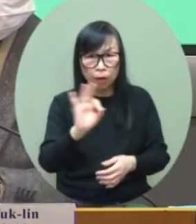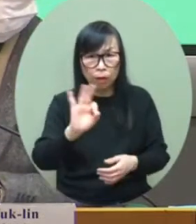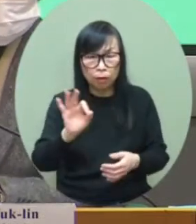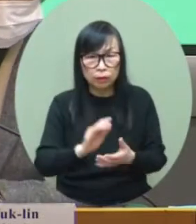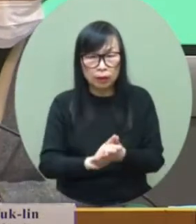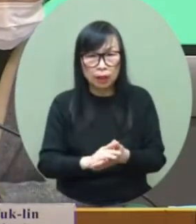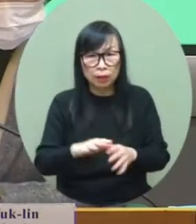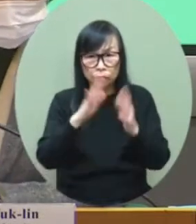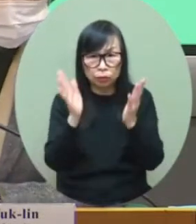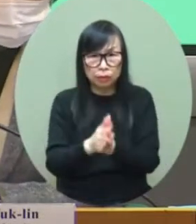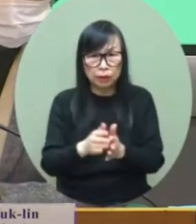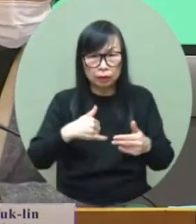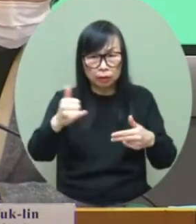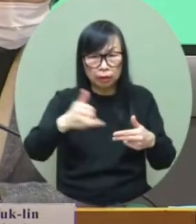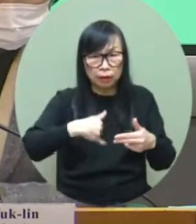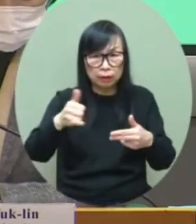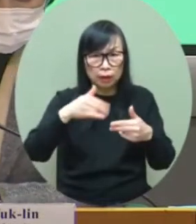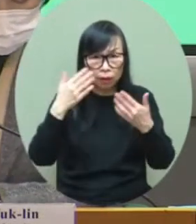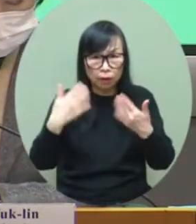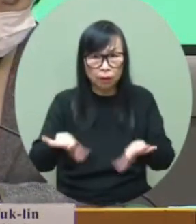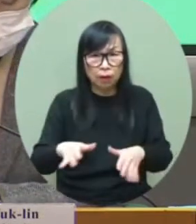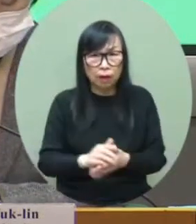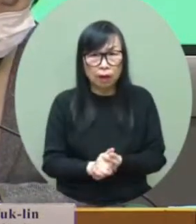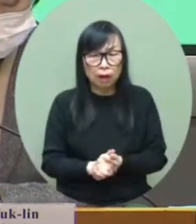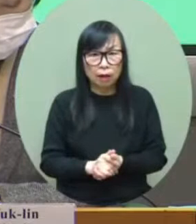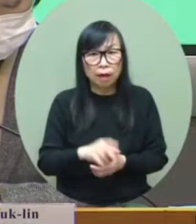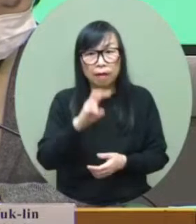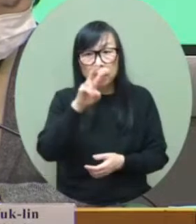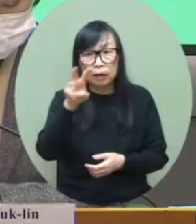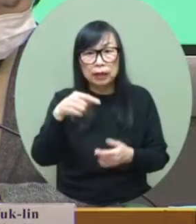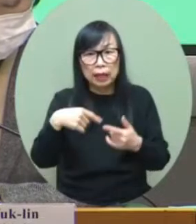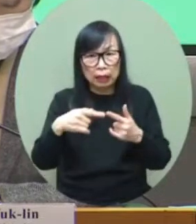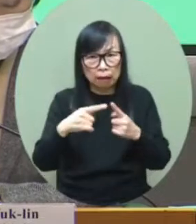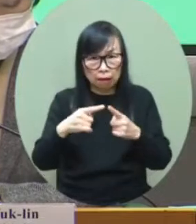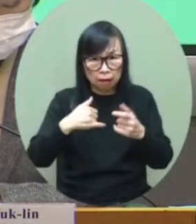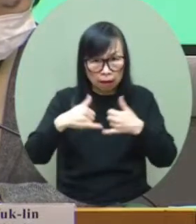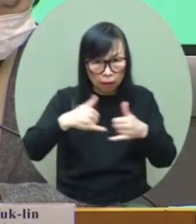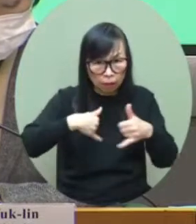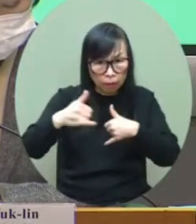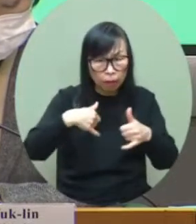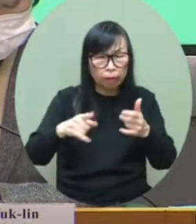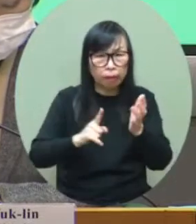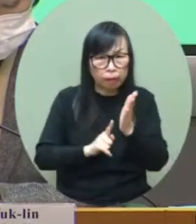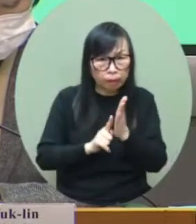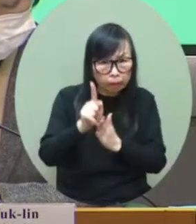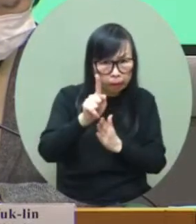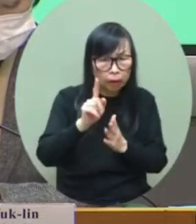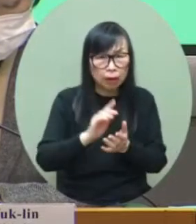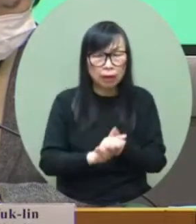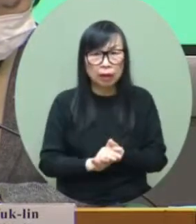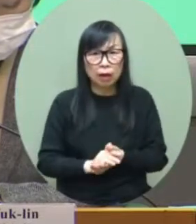the resumption of cross-boundary travel has not worsened our epidemic control. We understand that the